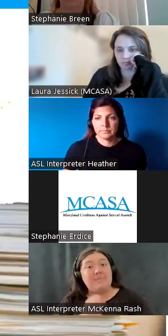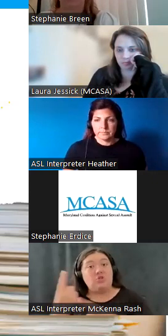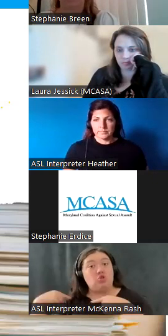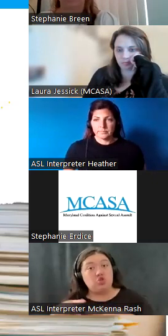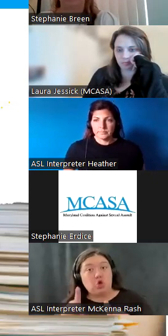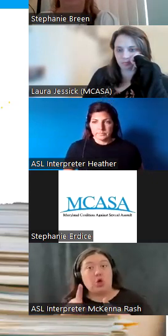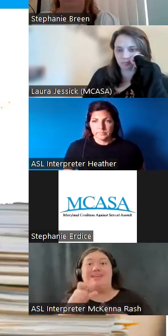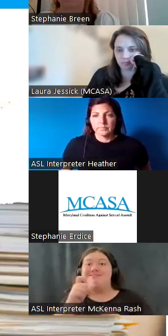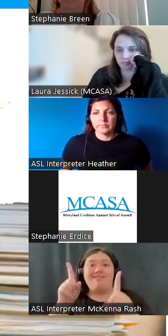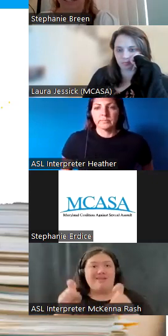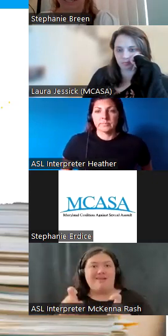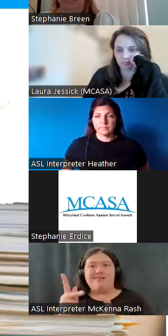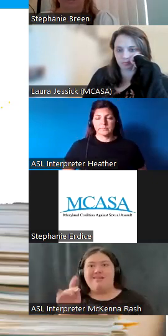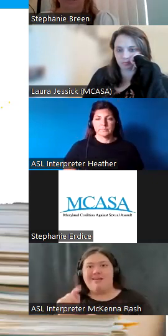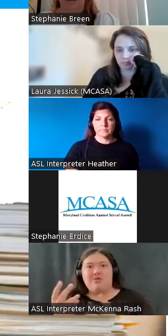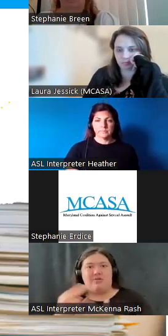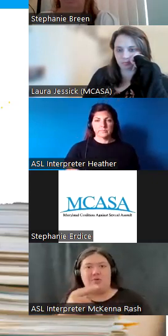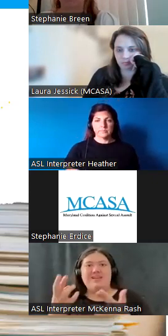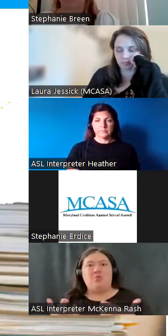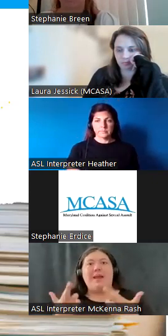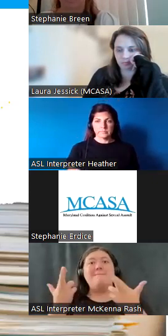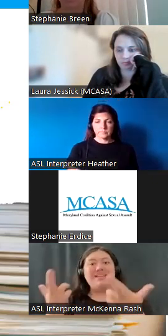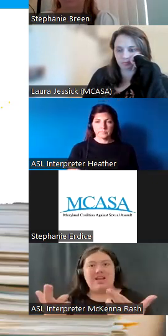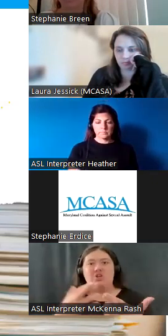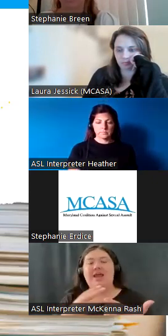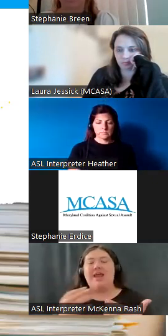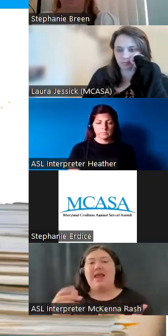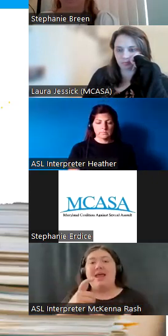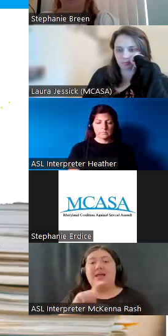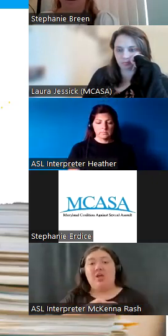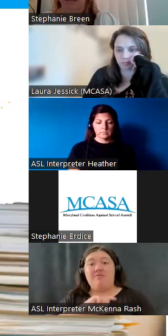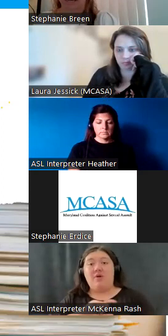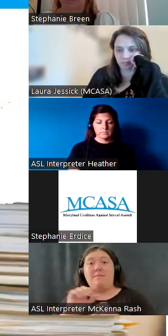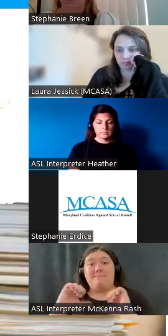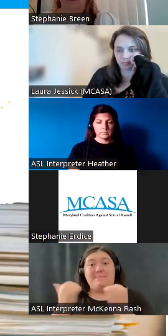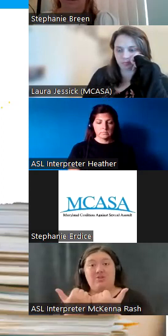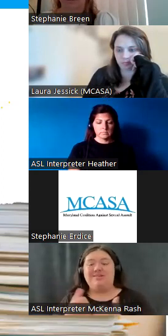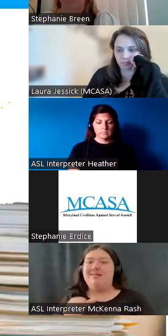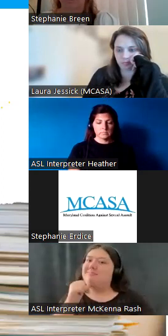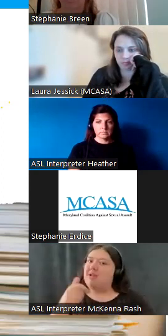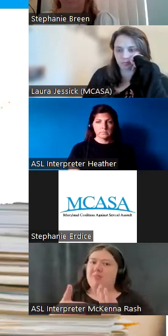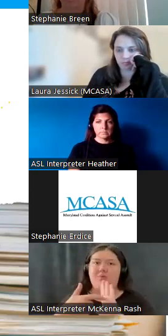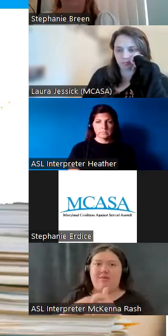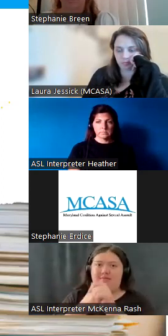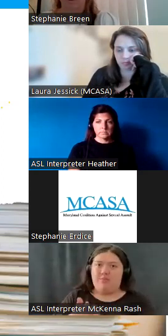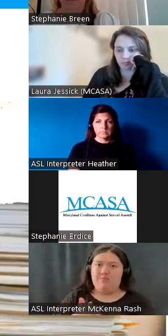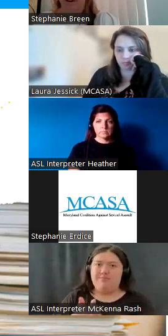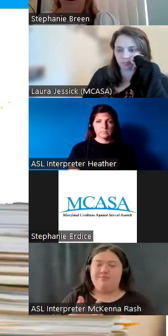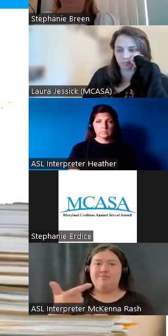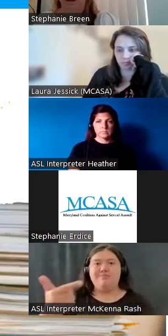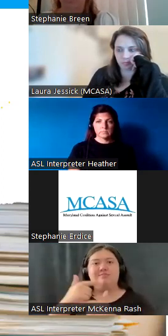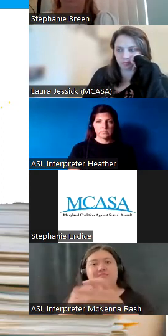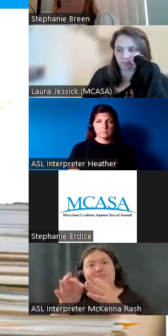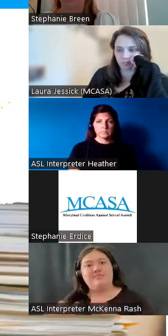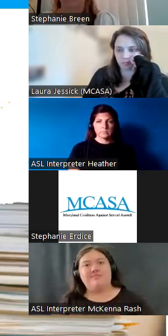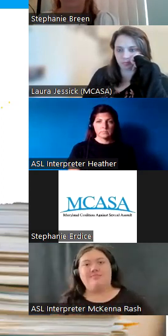kit review is a recommendation, and law enforcement agencies are not obligated to adhere to it.